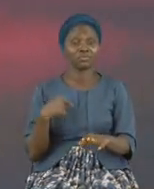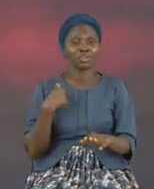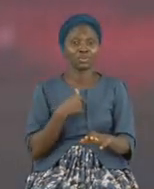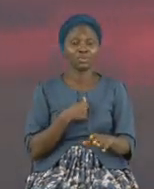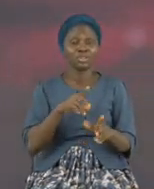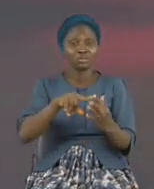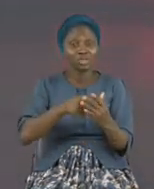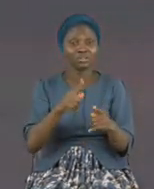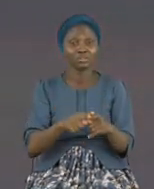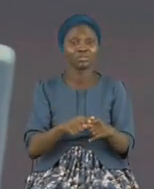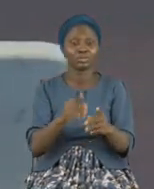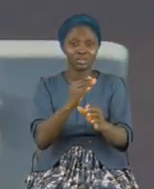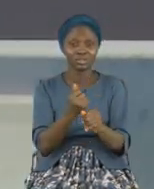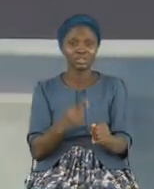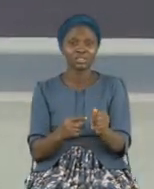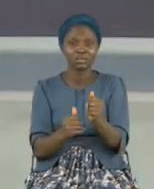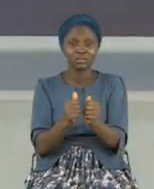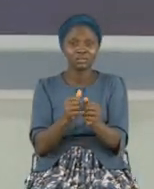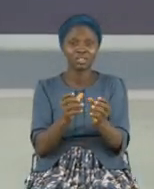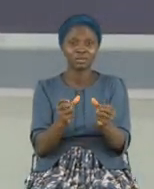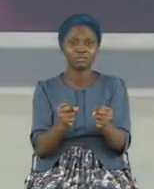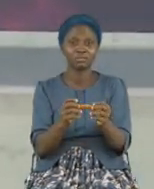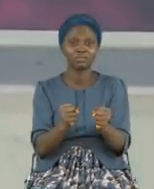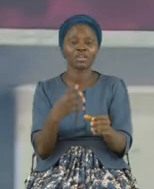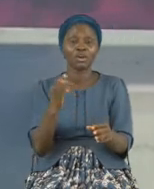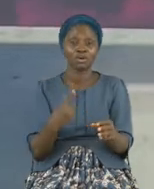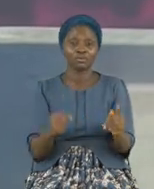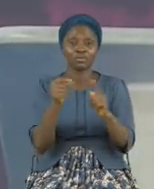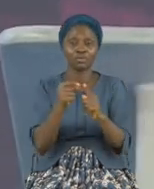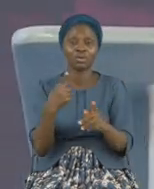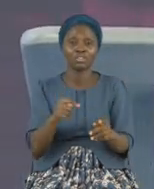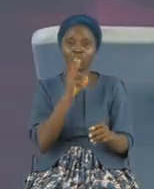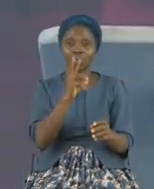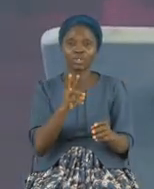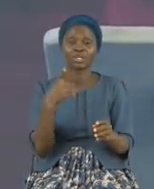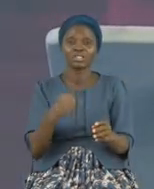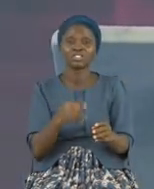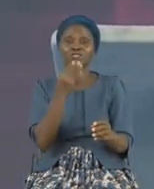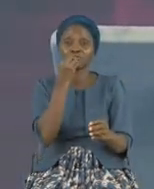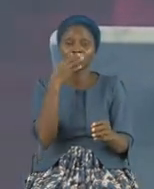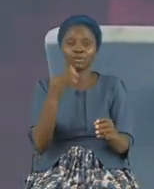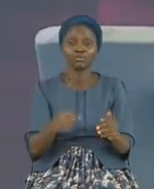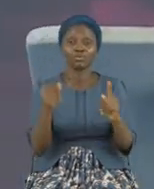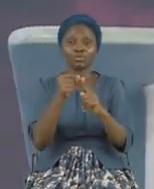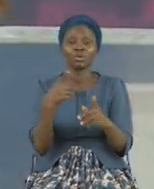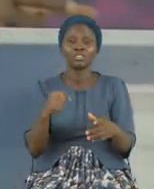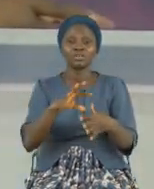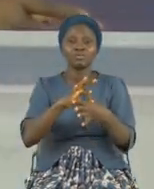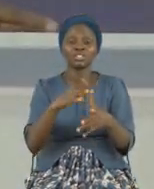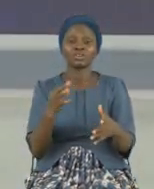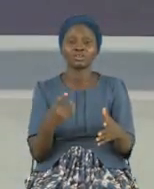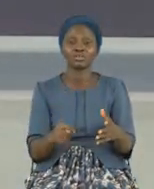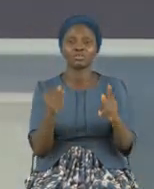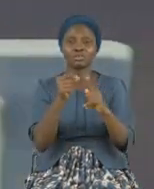milk of the word, the water of the word, the food of the word, the meat of the word, the honey in the word, the